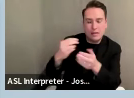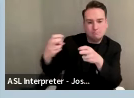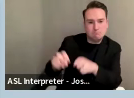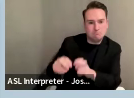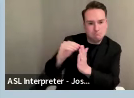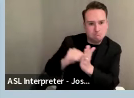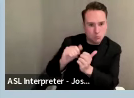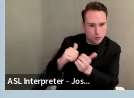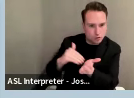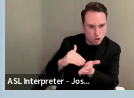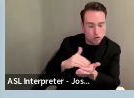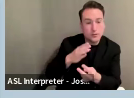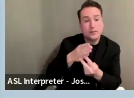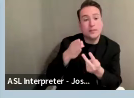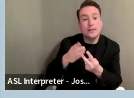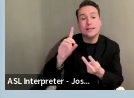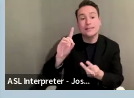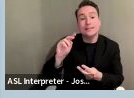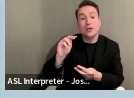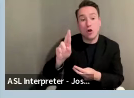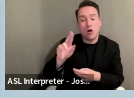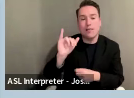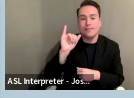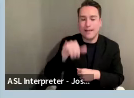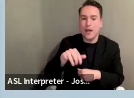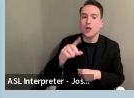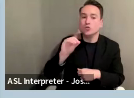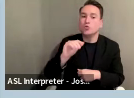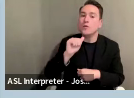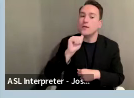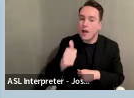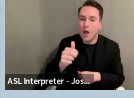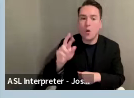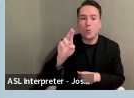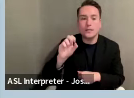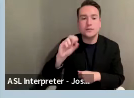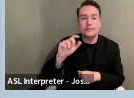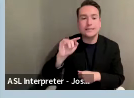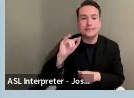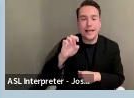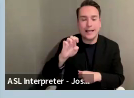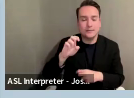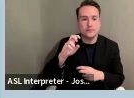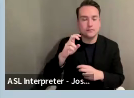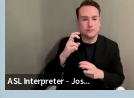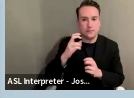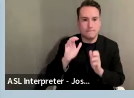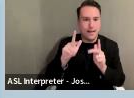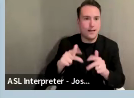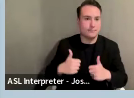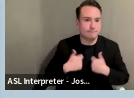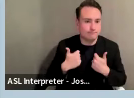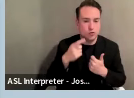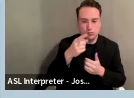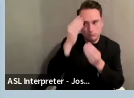And then the DNR, or the pre-hospital do not resuscitate form, is again another document where you would indicate that you did